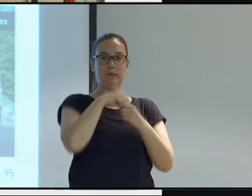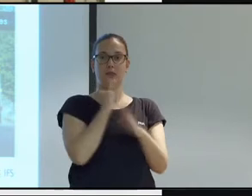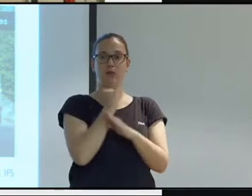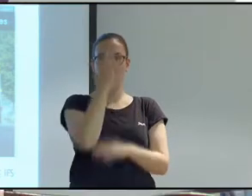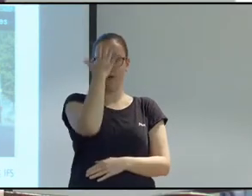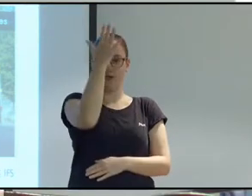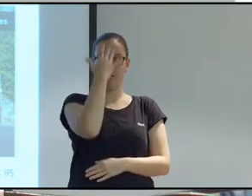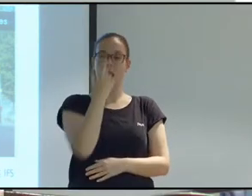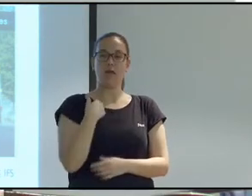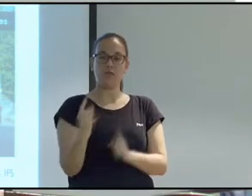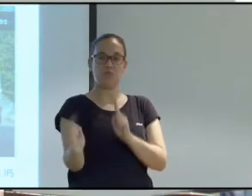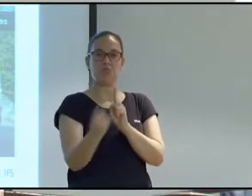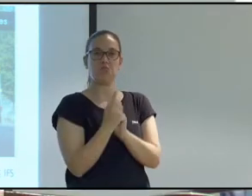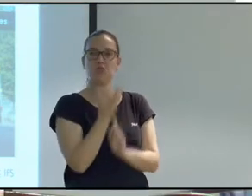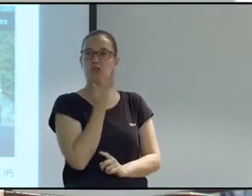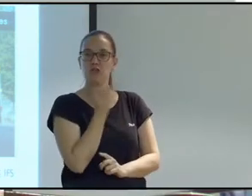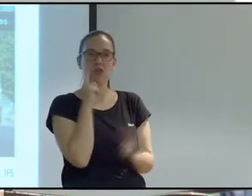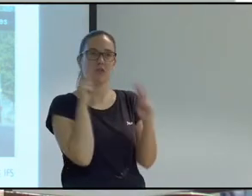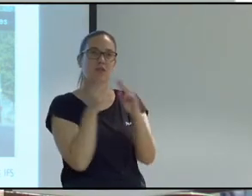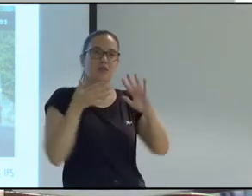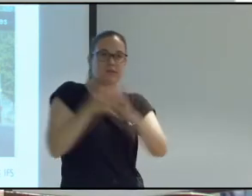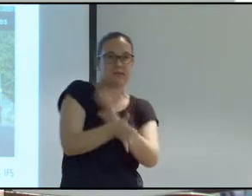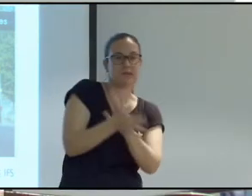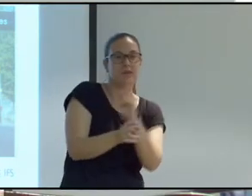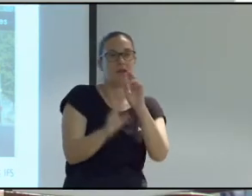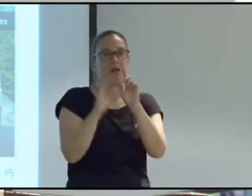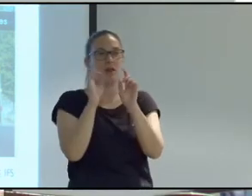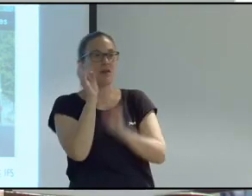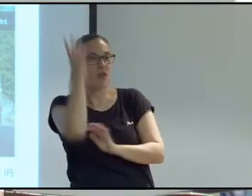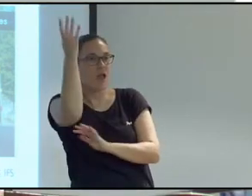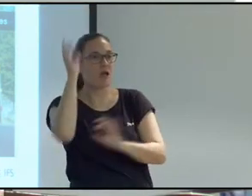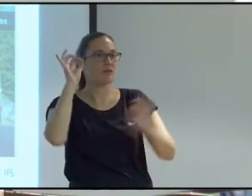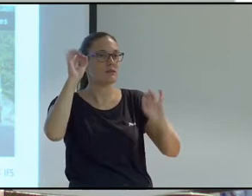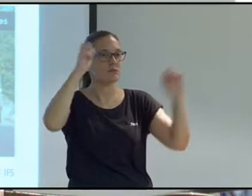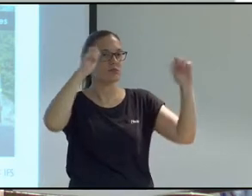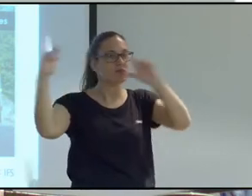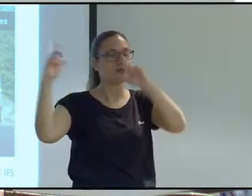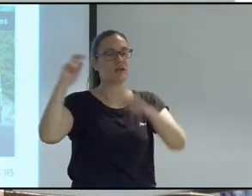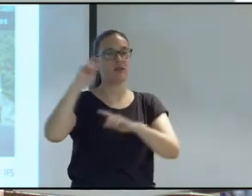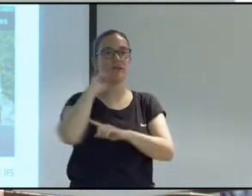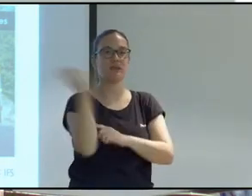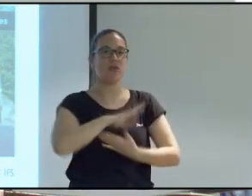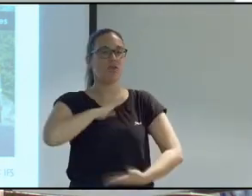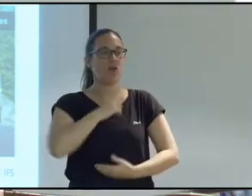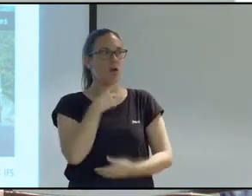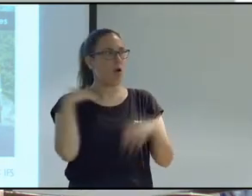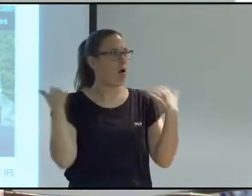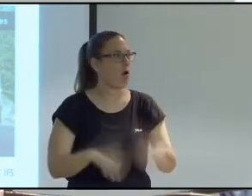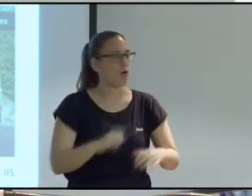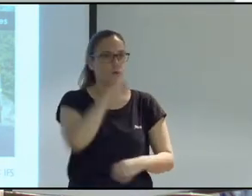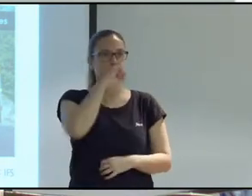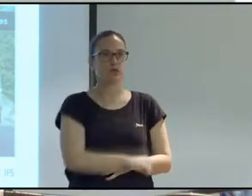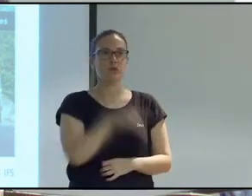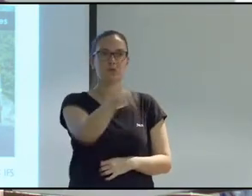Paco Guzman and I met him. We told him the idea about functional diversity, and he thought it was marvelous.